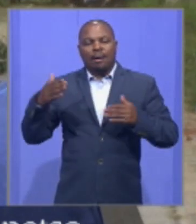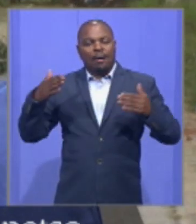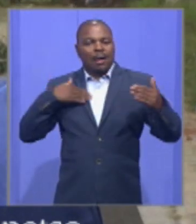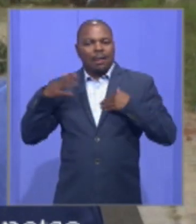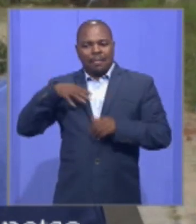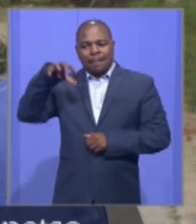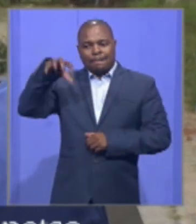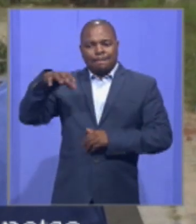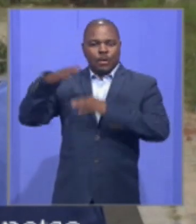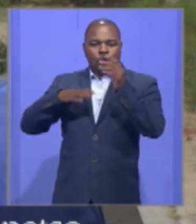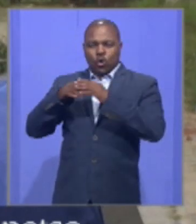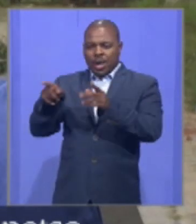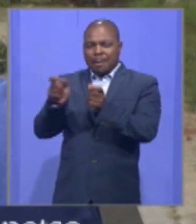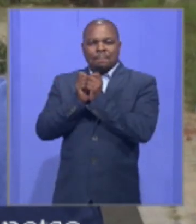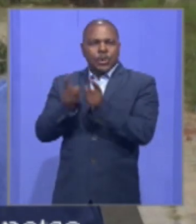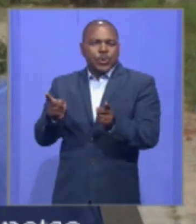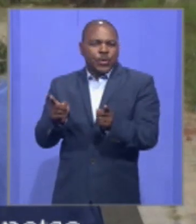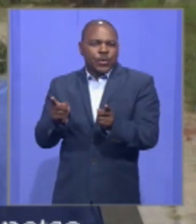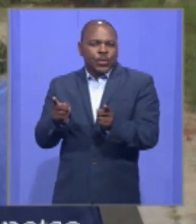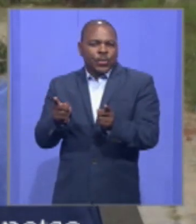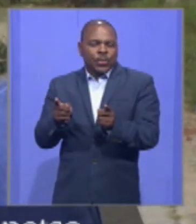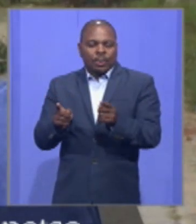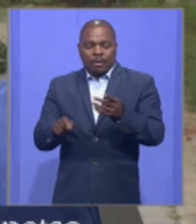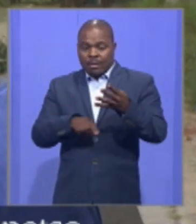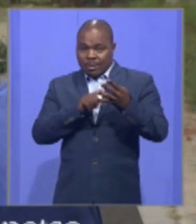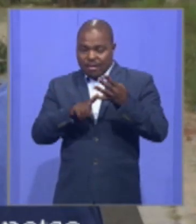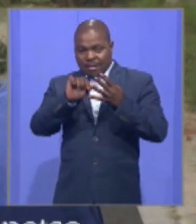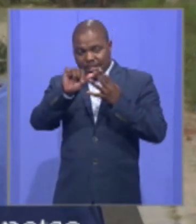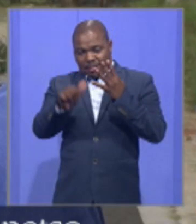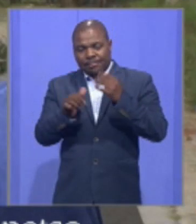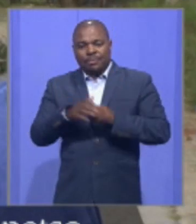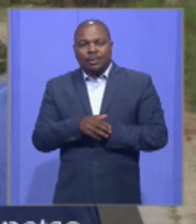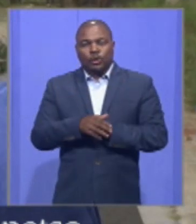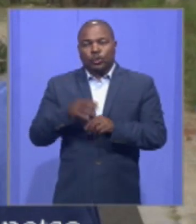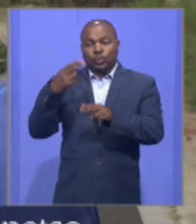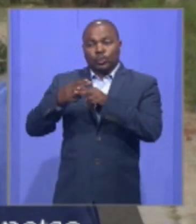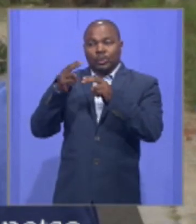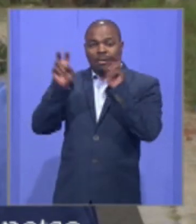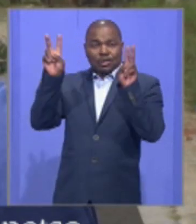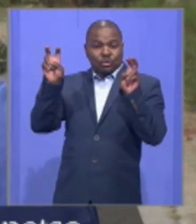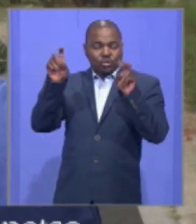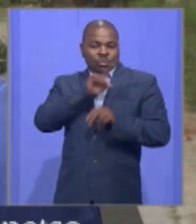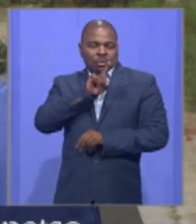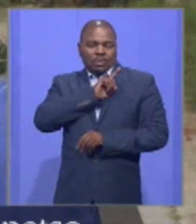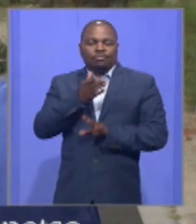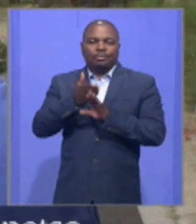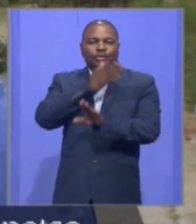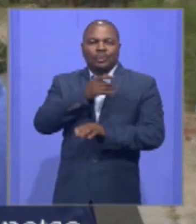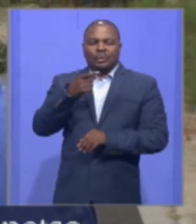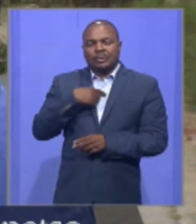which is cracking. Then lastly, we have sent the issue of the toilets, because we had toilets which